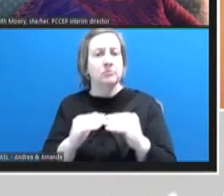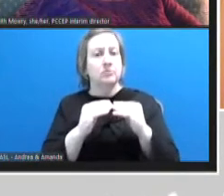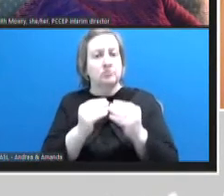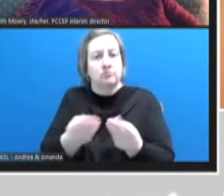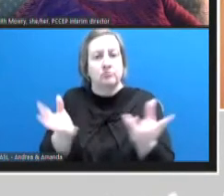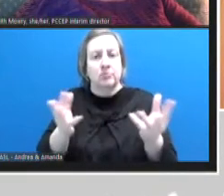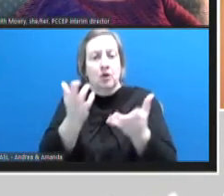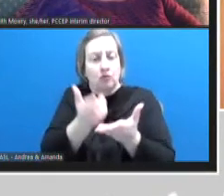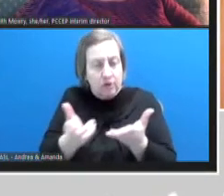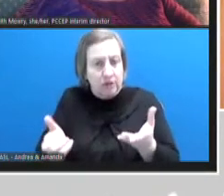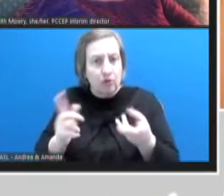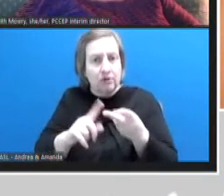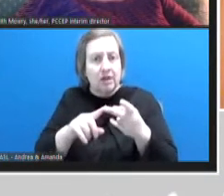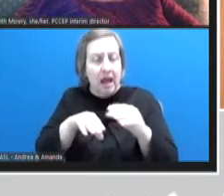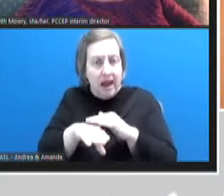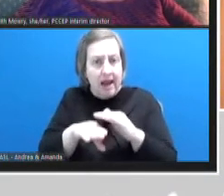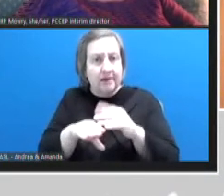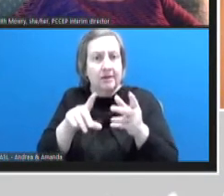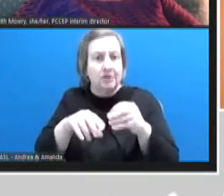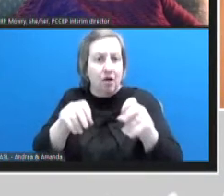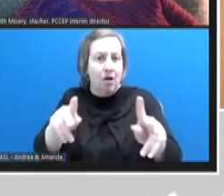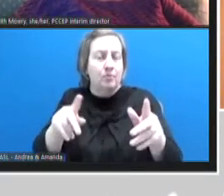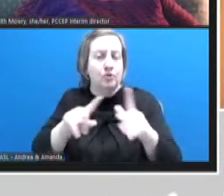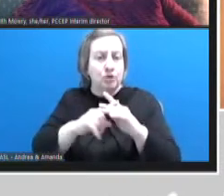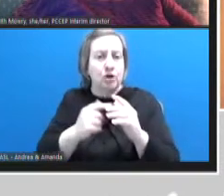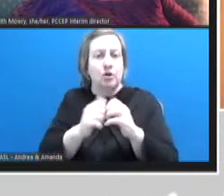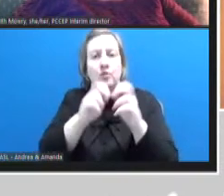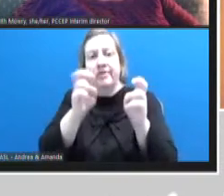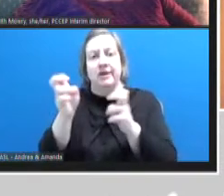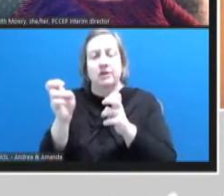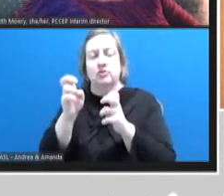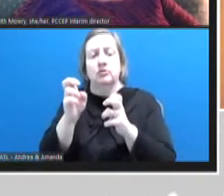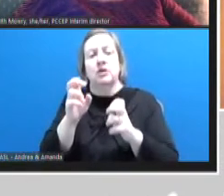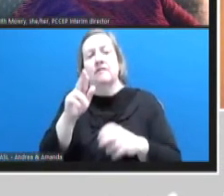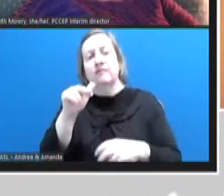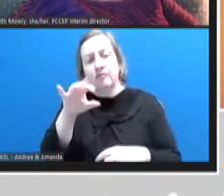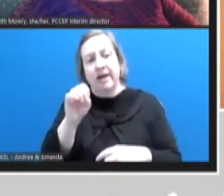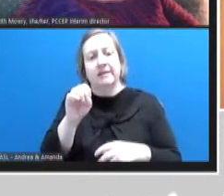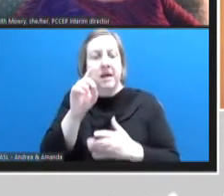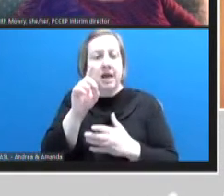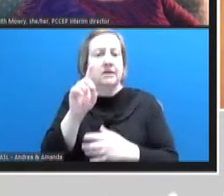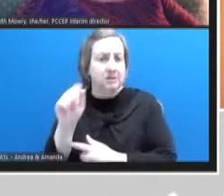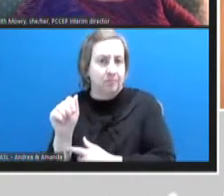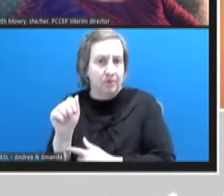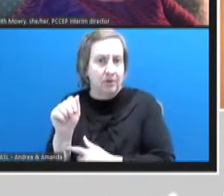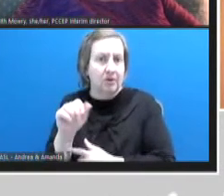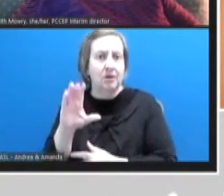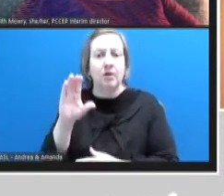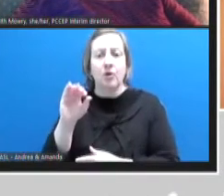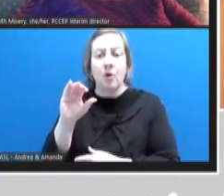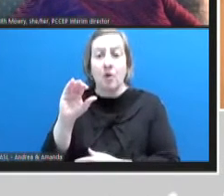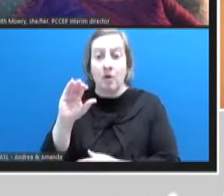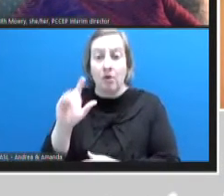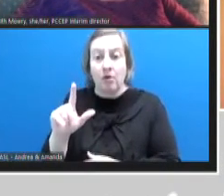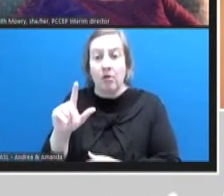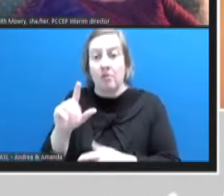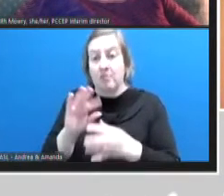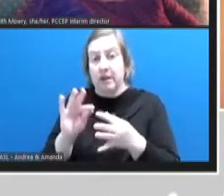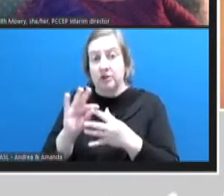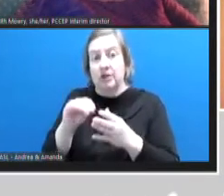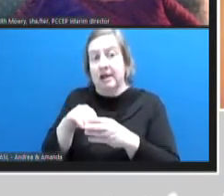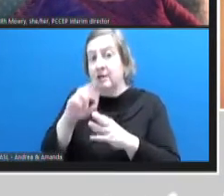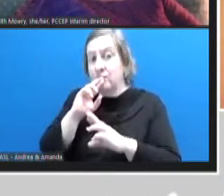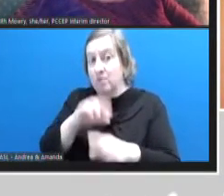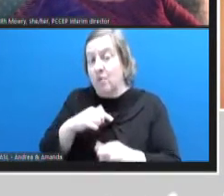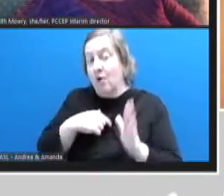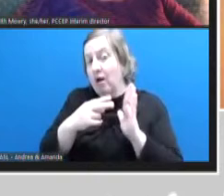resources, access, and opportunity, starting with issues of race and disability? Coco mentioned in a report that I read, again,